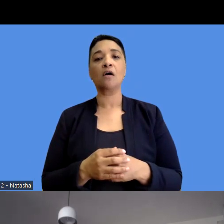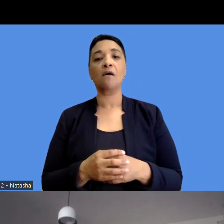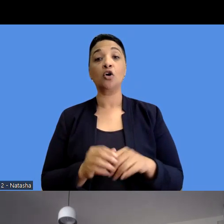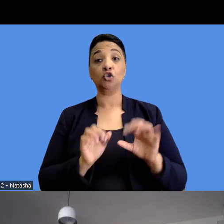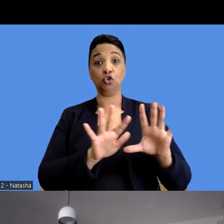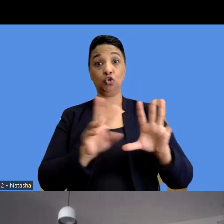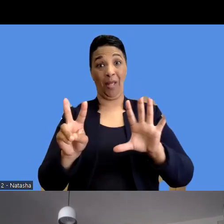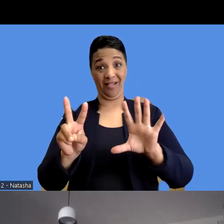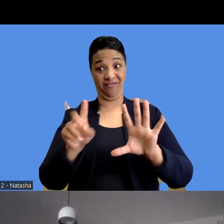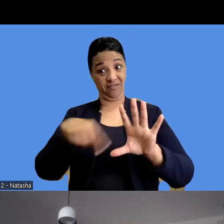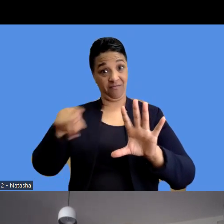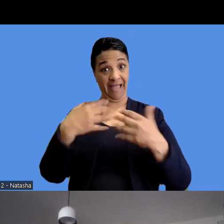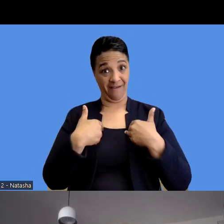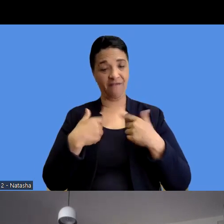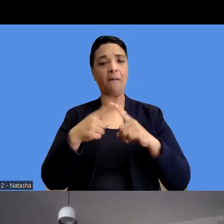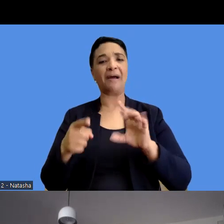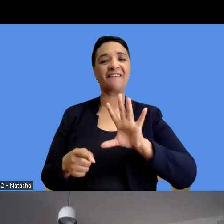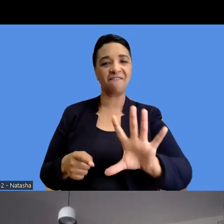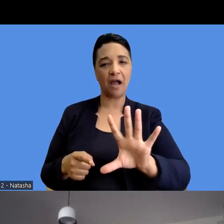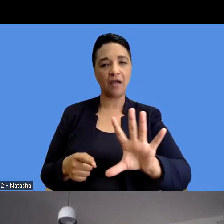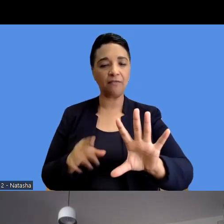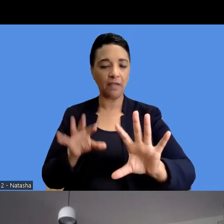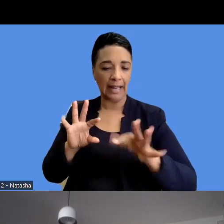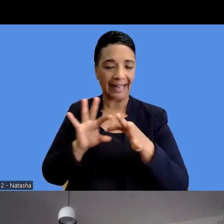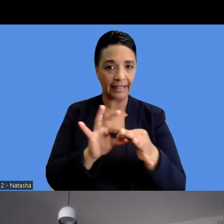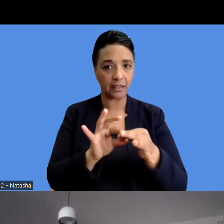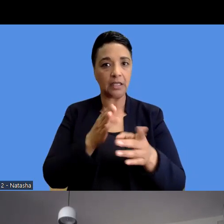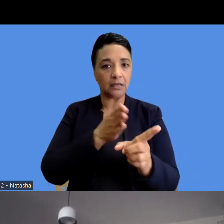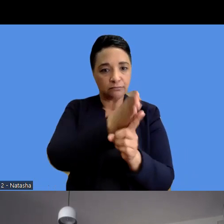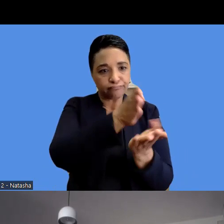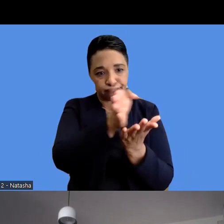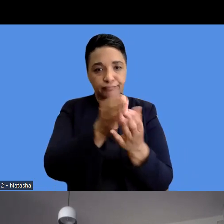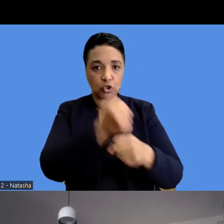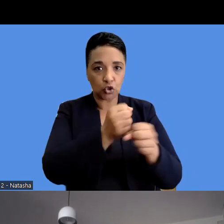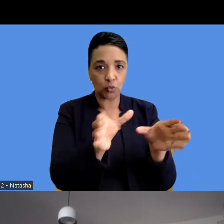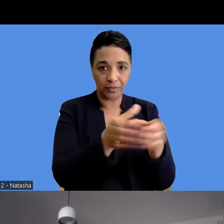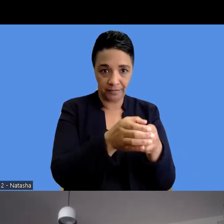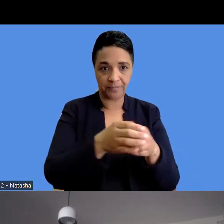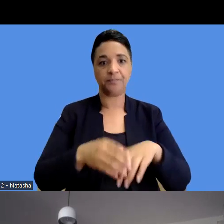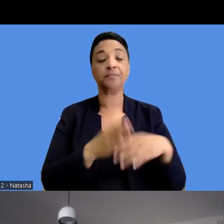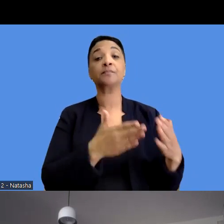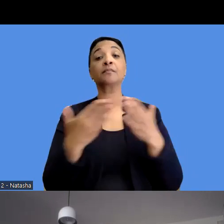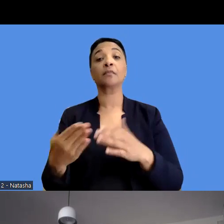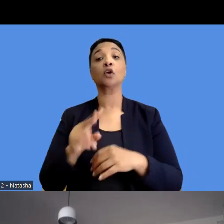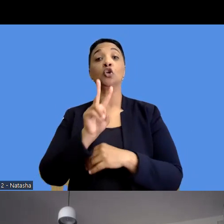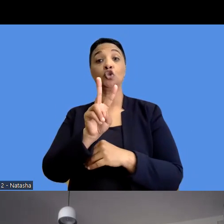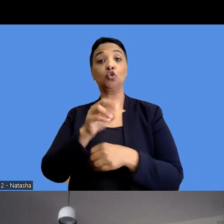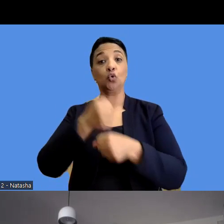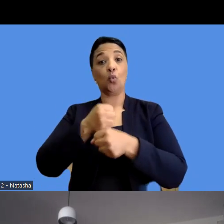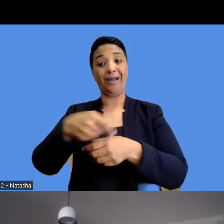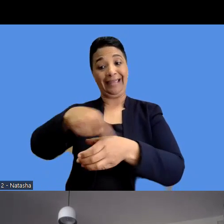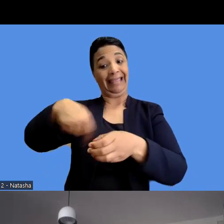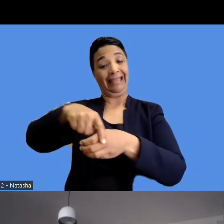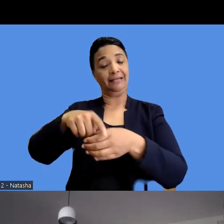to the protection cluster or sector working groups. 2 were working at the level of intercluster